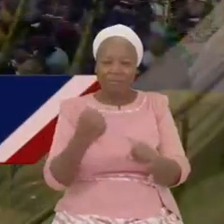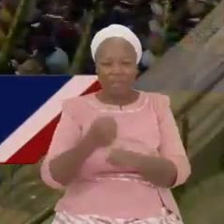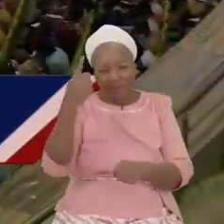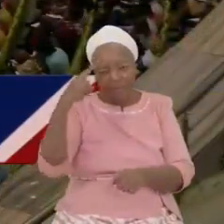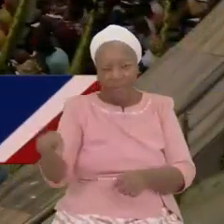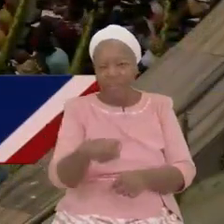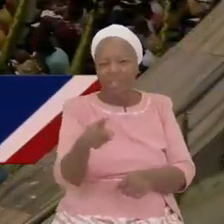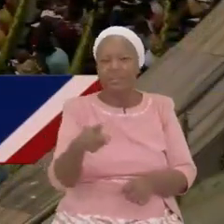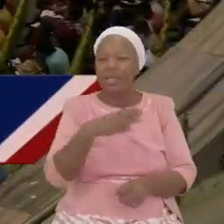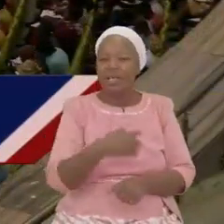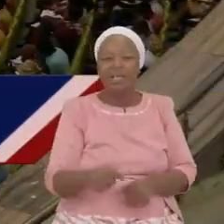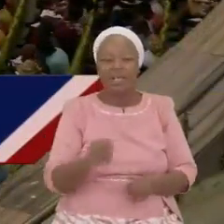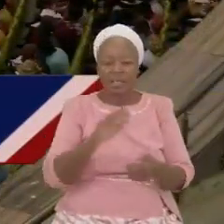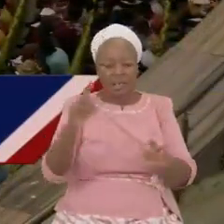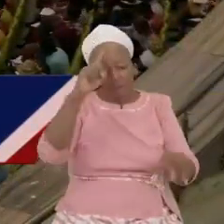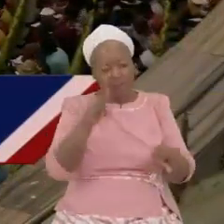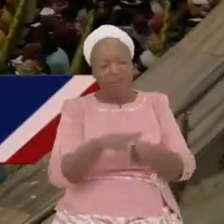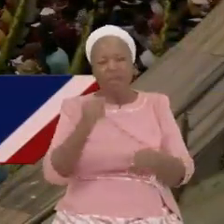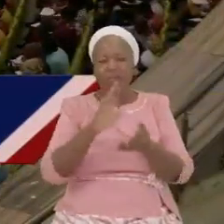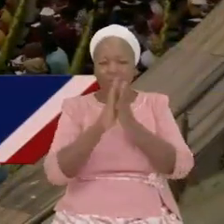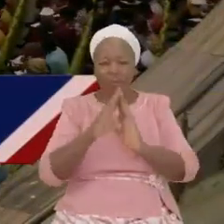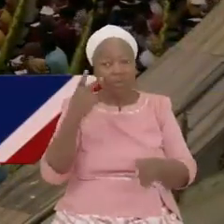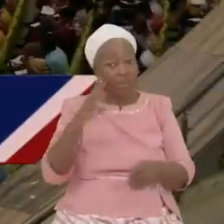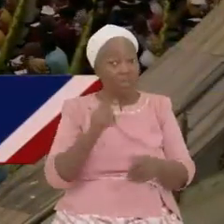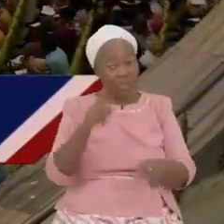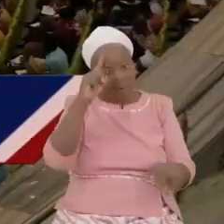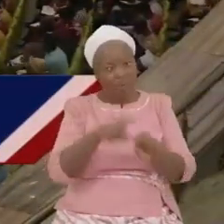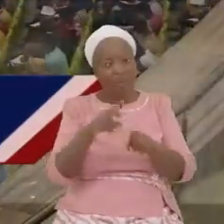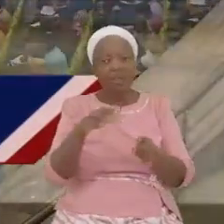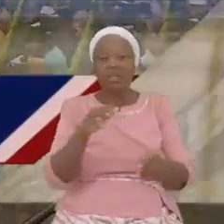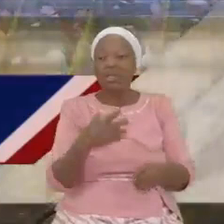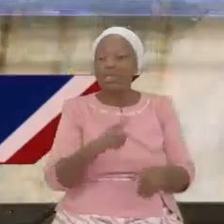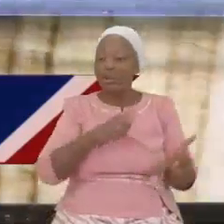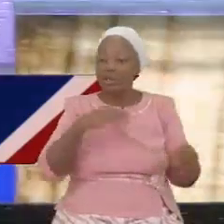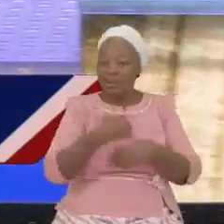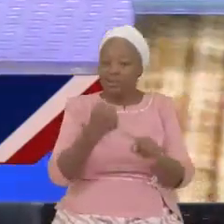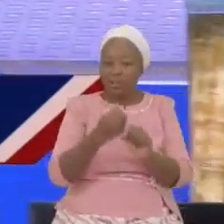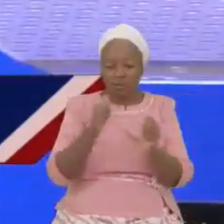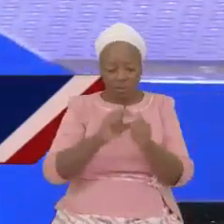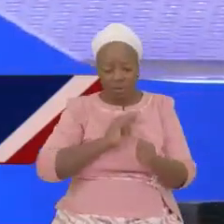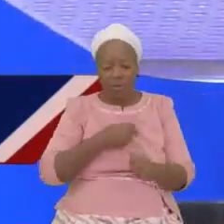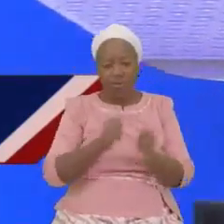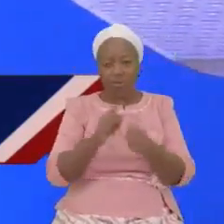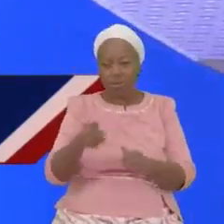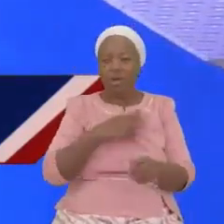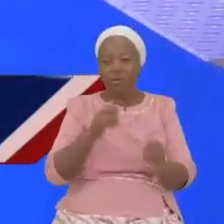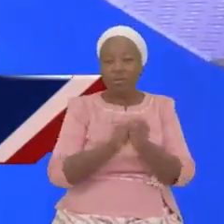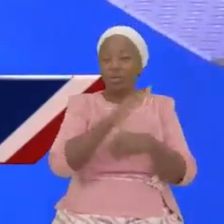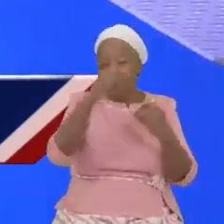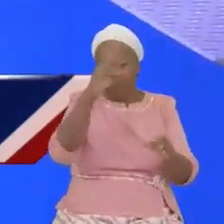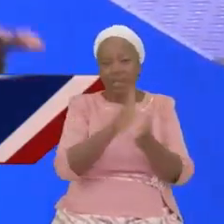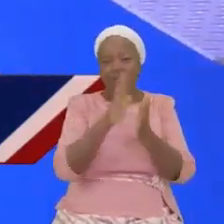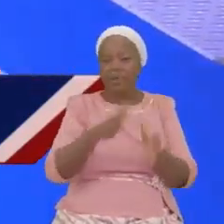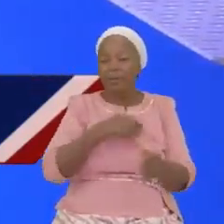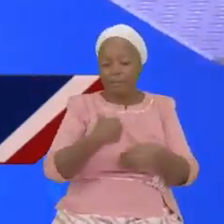a covenant of peace. You see, the covenant the Lord is making with us, making with you, making with the believer, and making with the